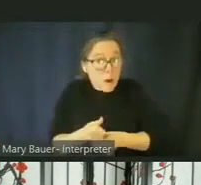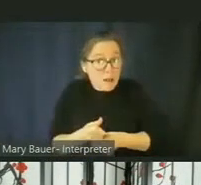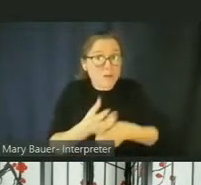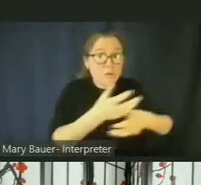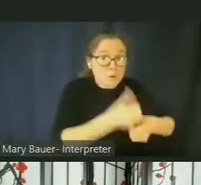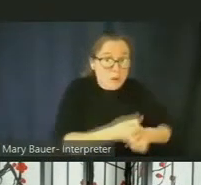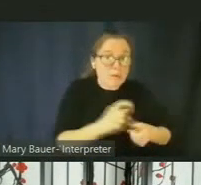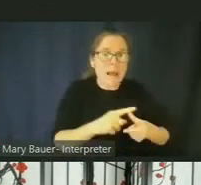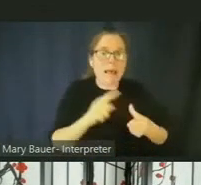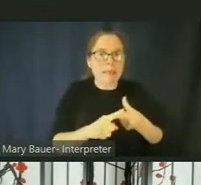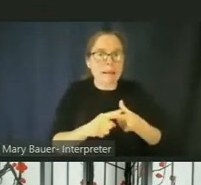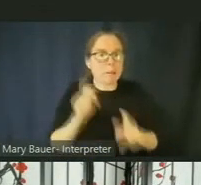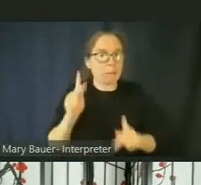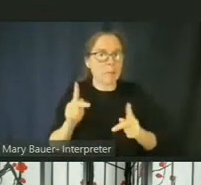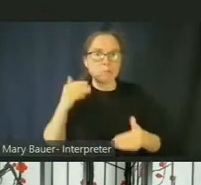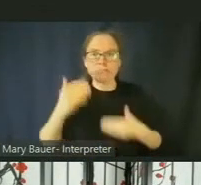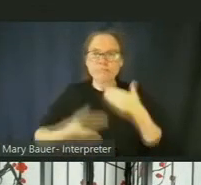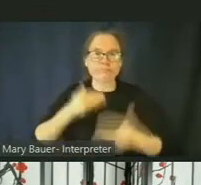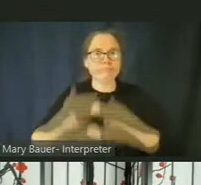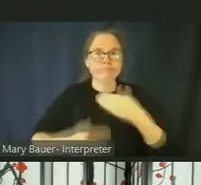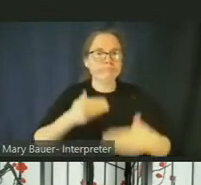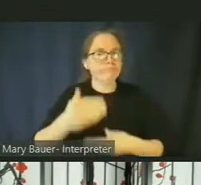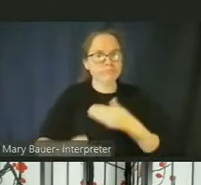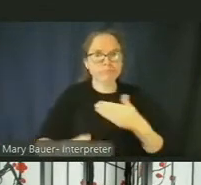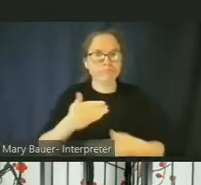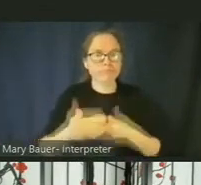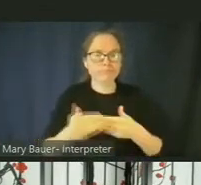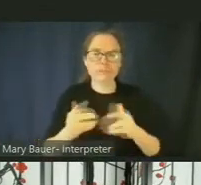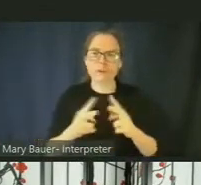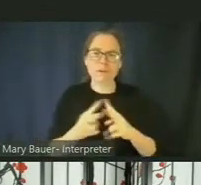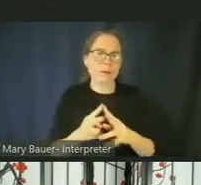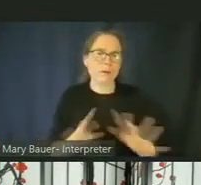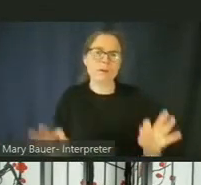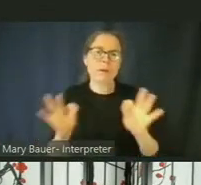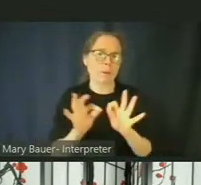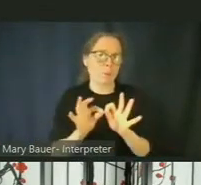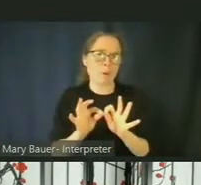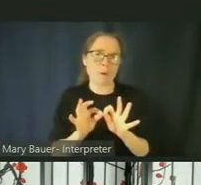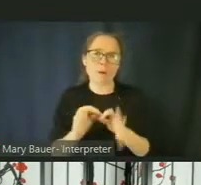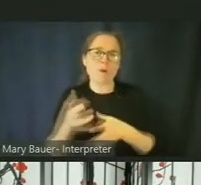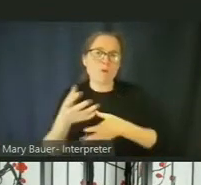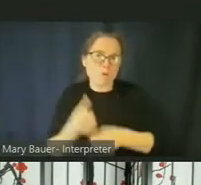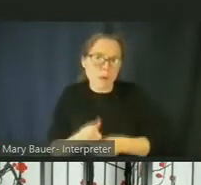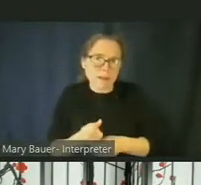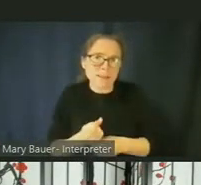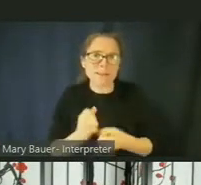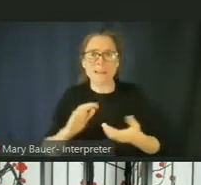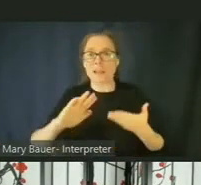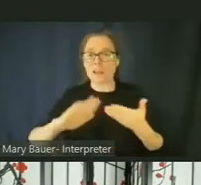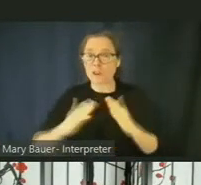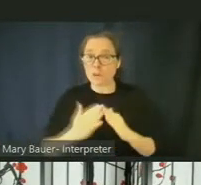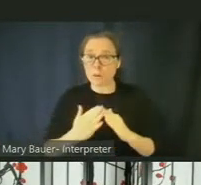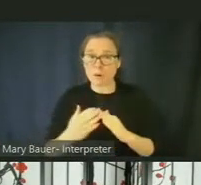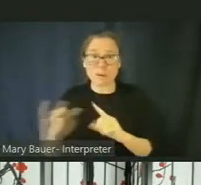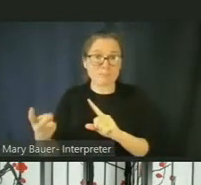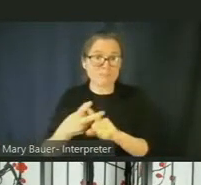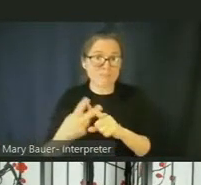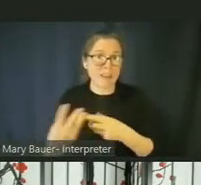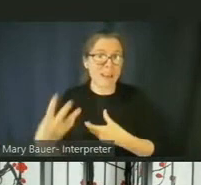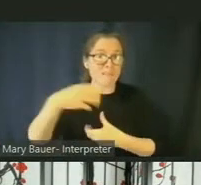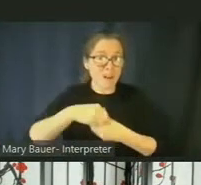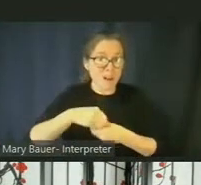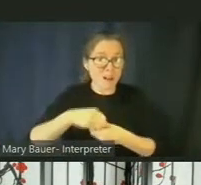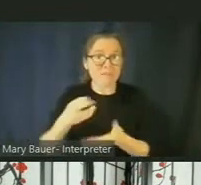along. And I think trust is just important. I'll definitely say trust, community engagement that's authentic and that